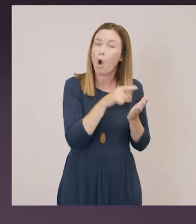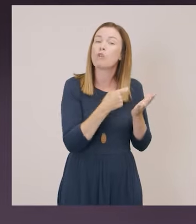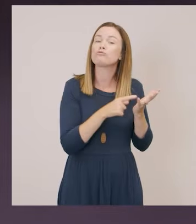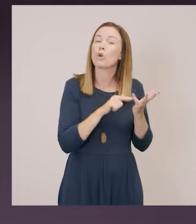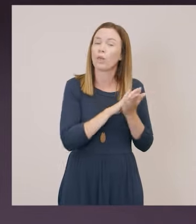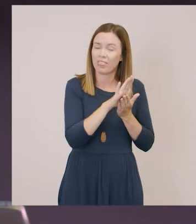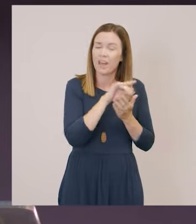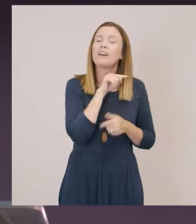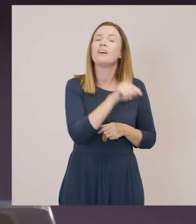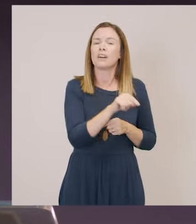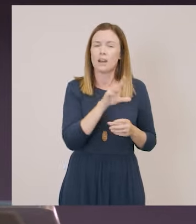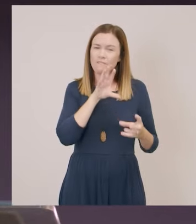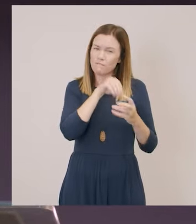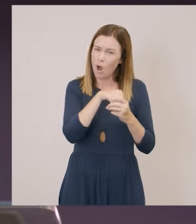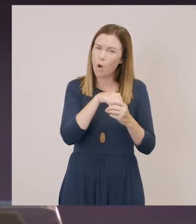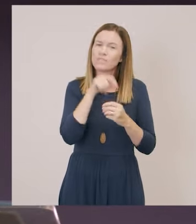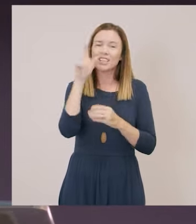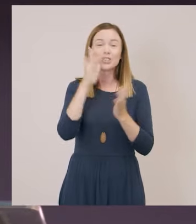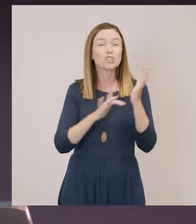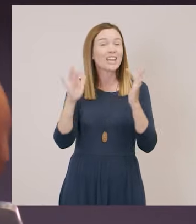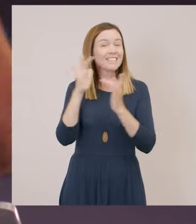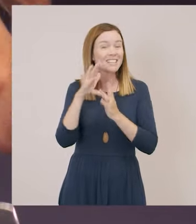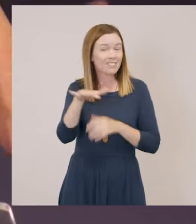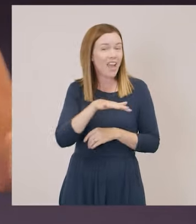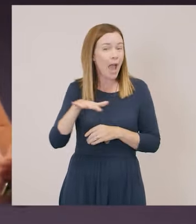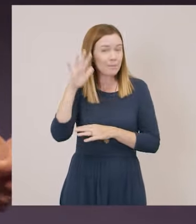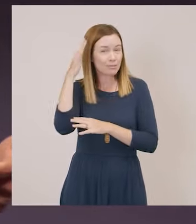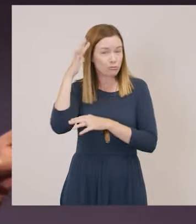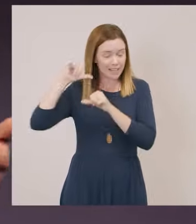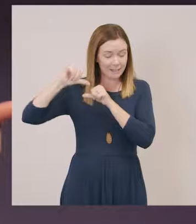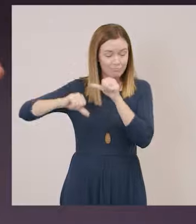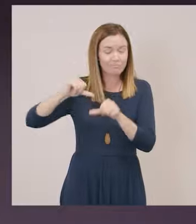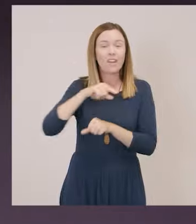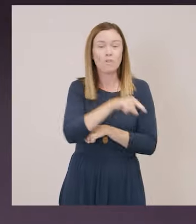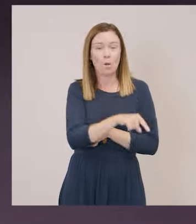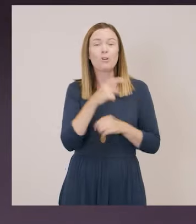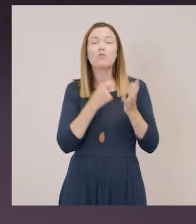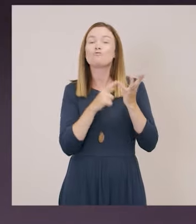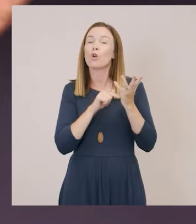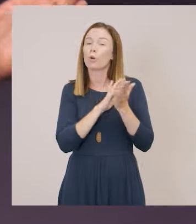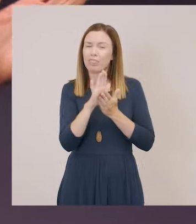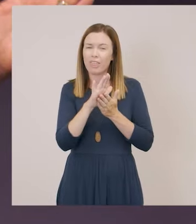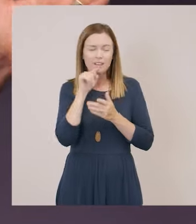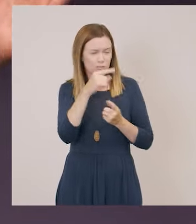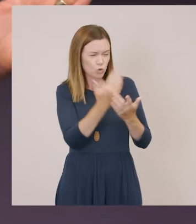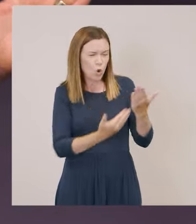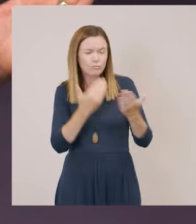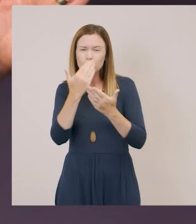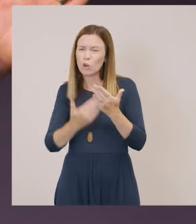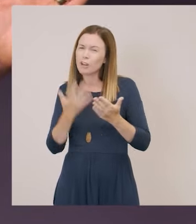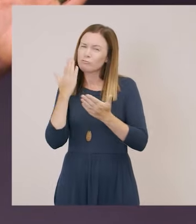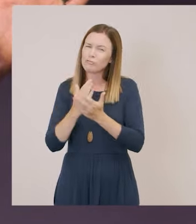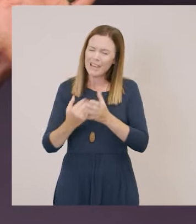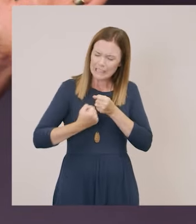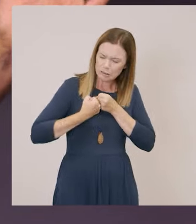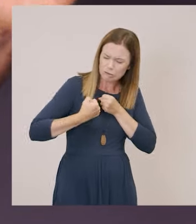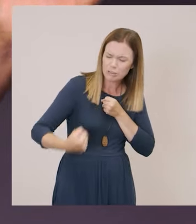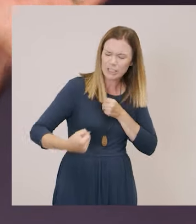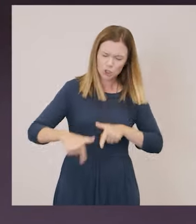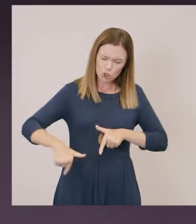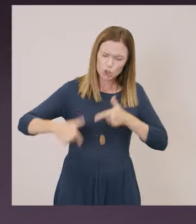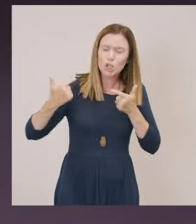in Jesus' family tree. Story after story of people being stretched beyond anything that they thought they could